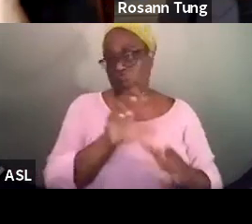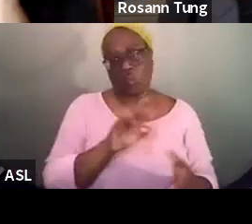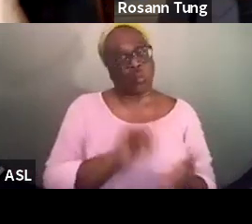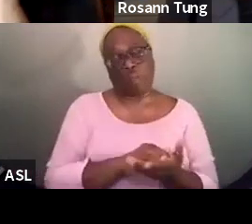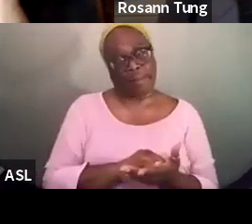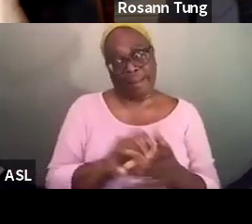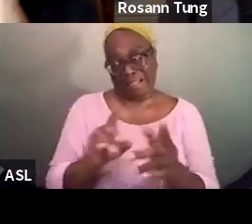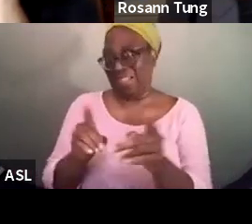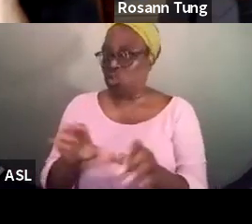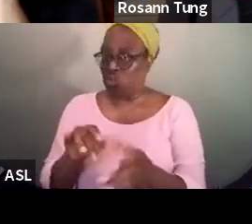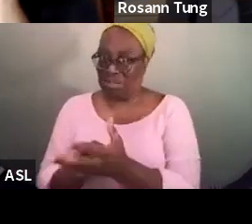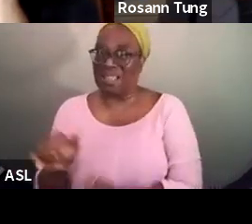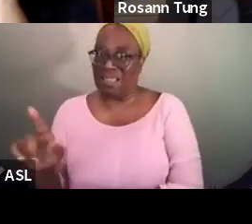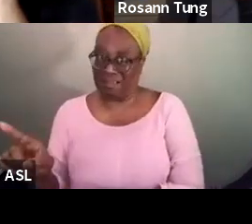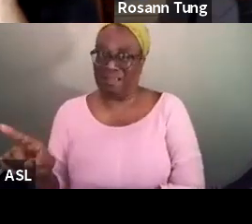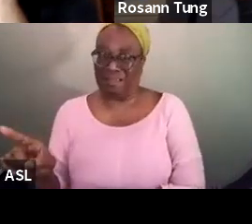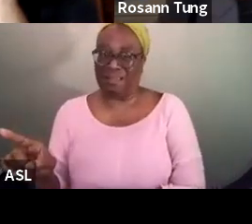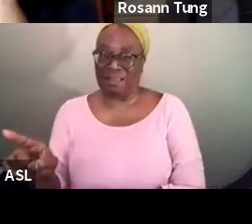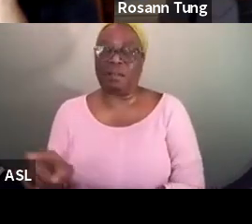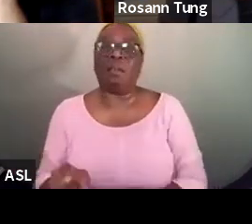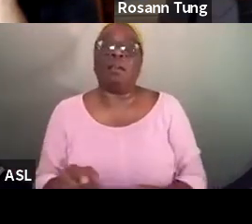So I guess,